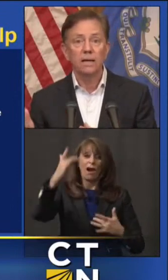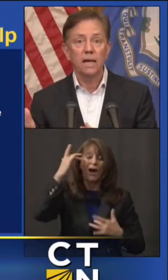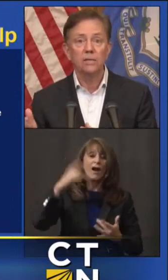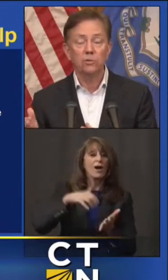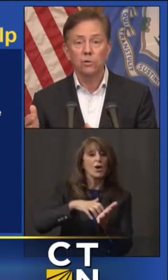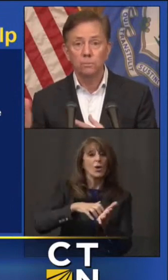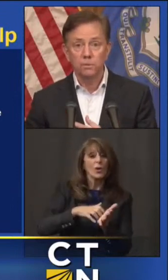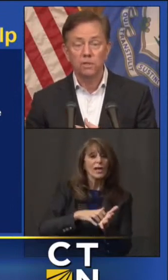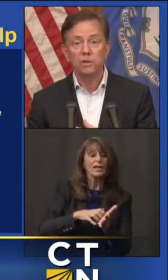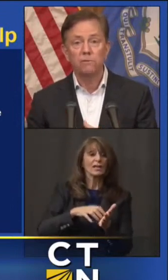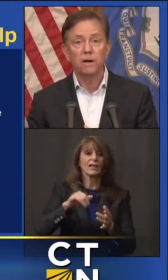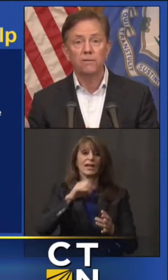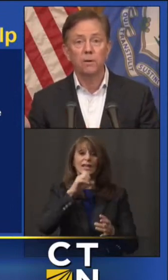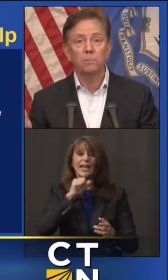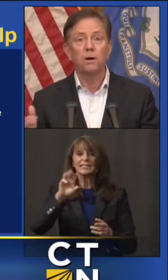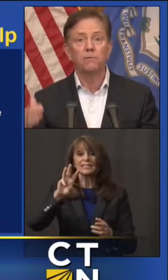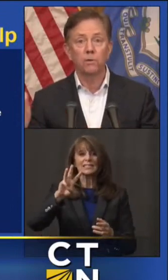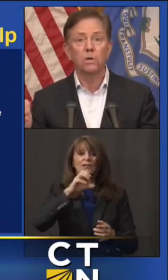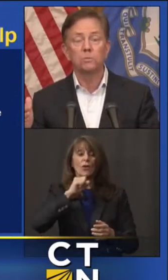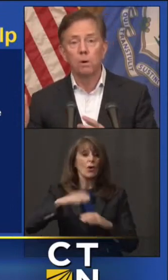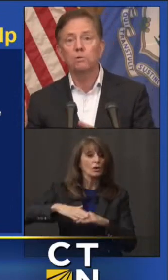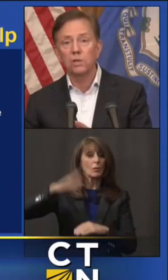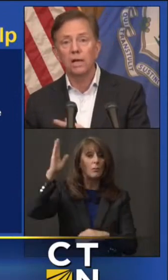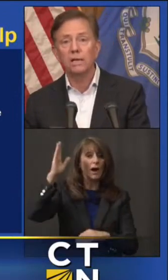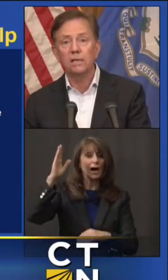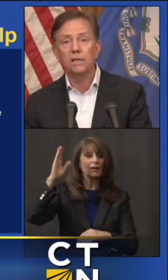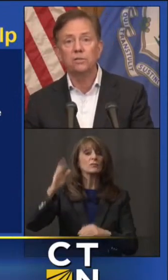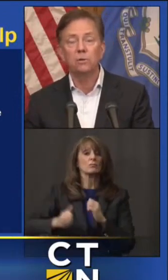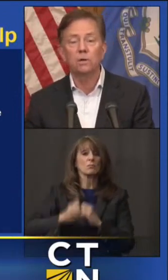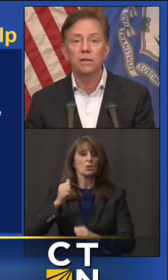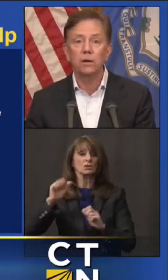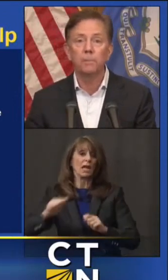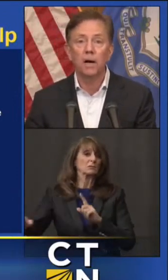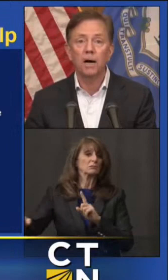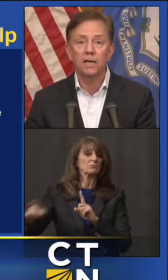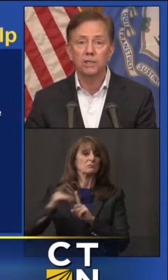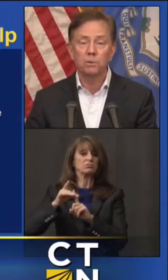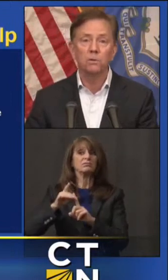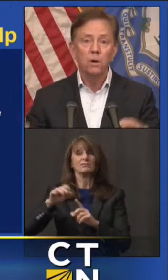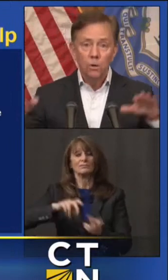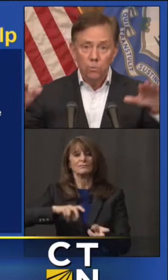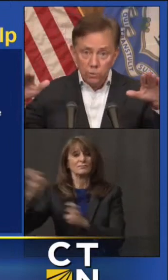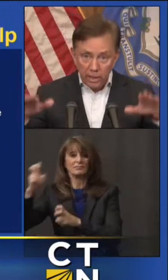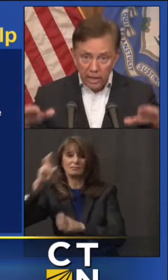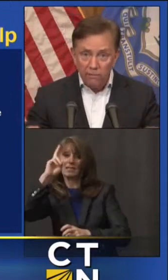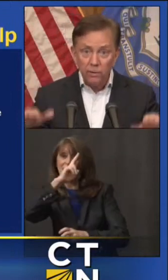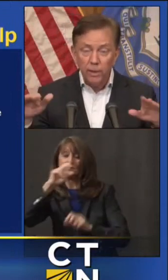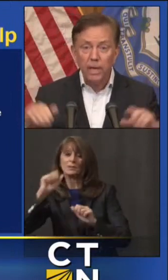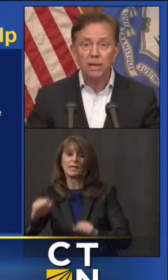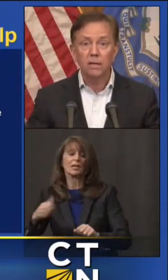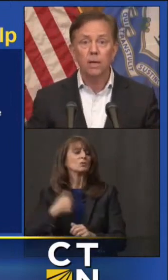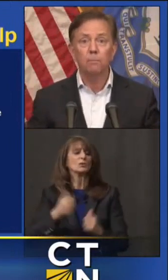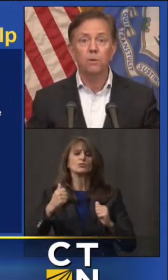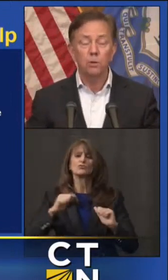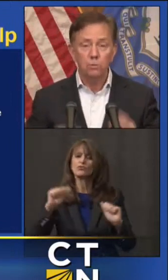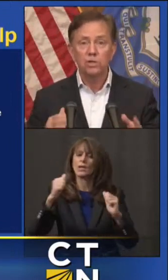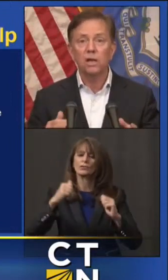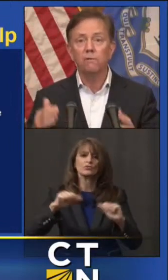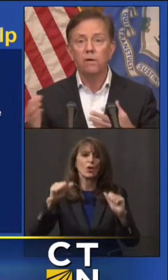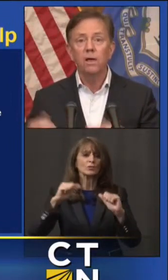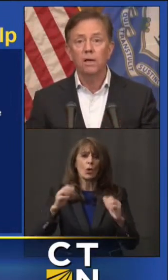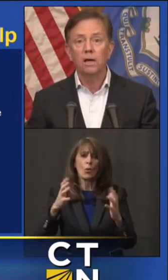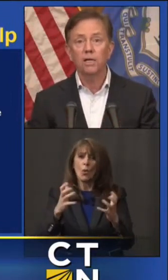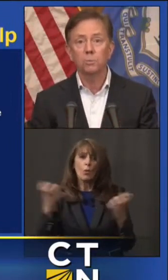that age group, 65 and above, are the ones most likely to end up in a hospital. We're doing everything we can to keep you